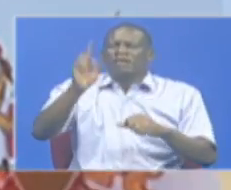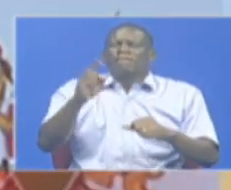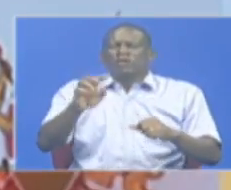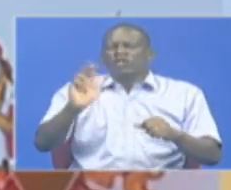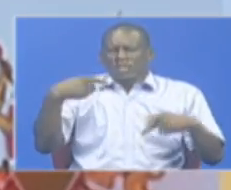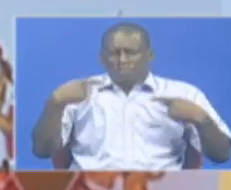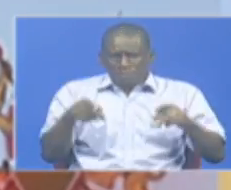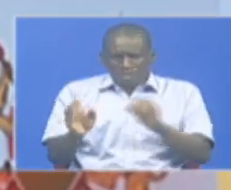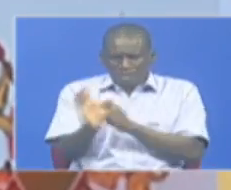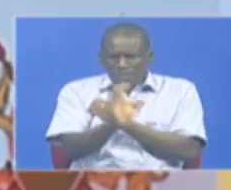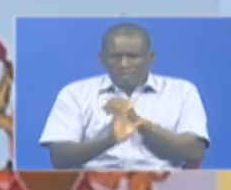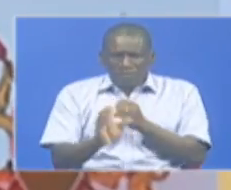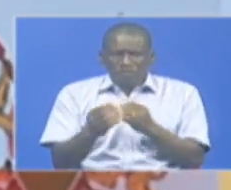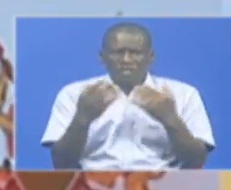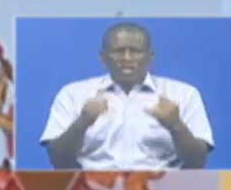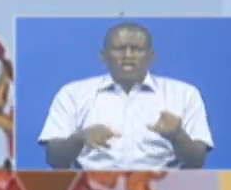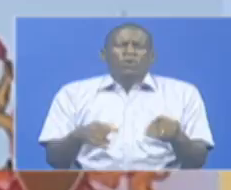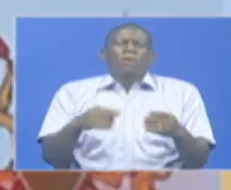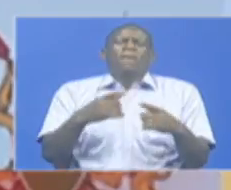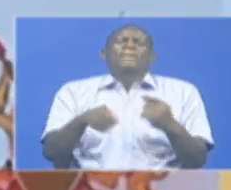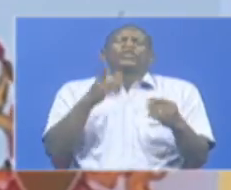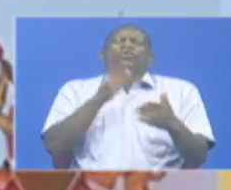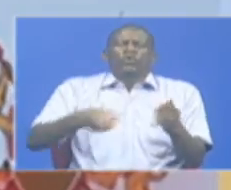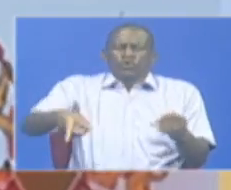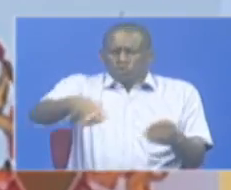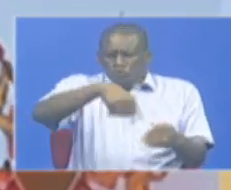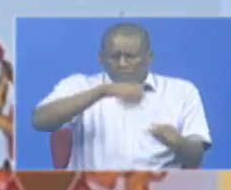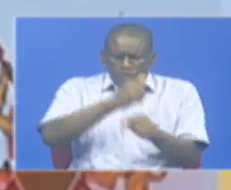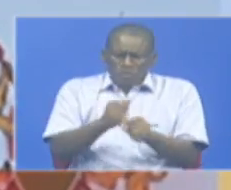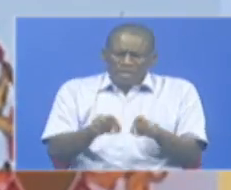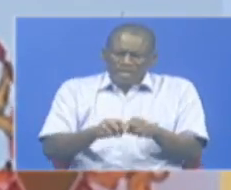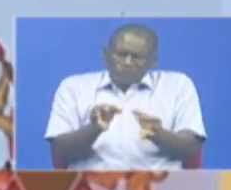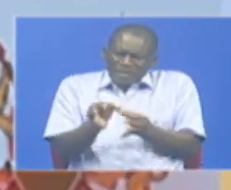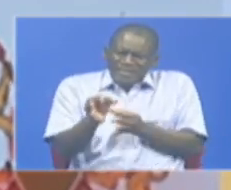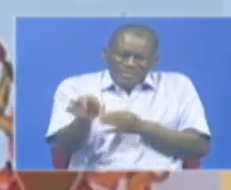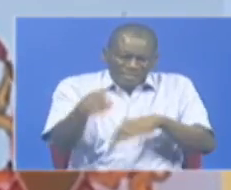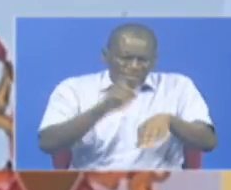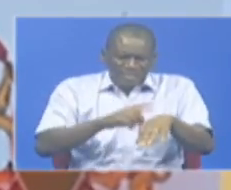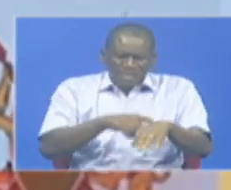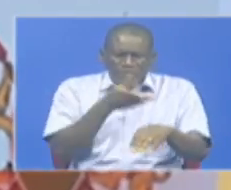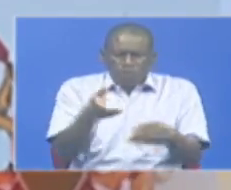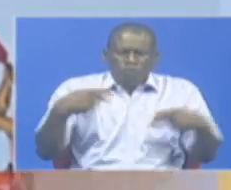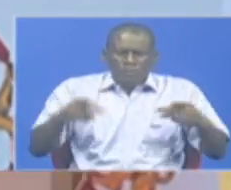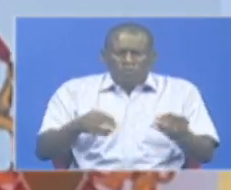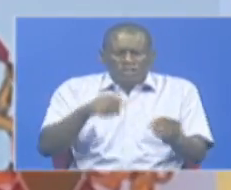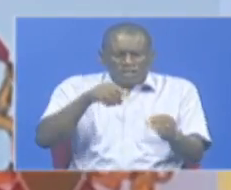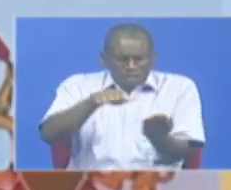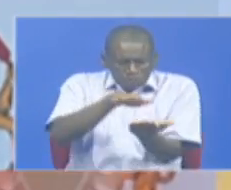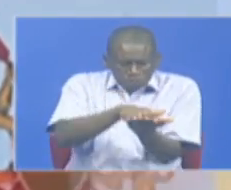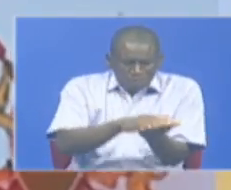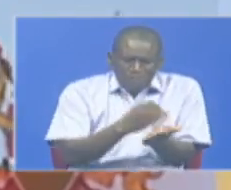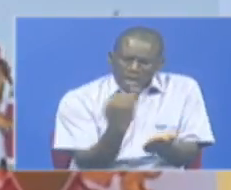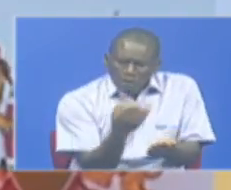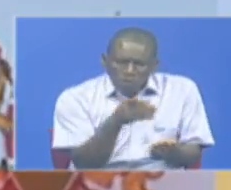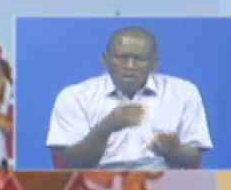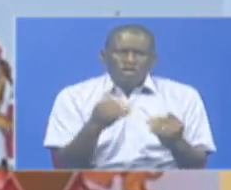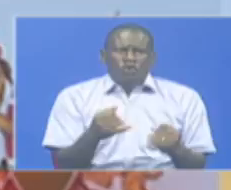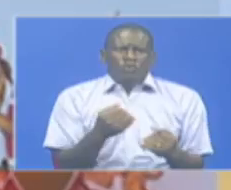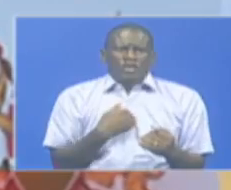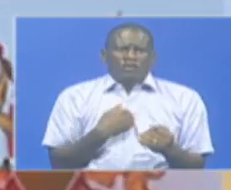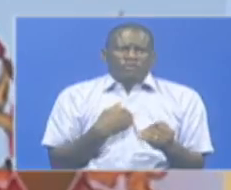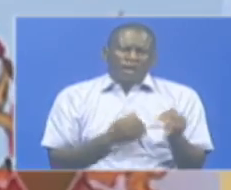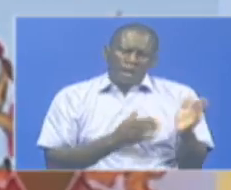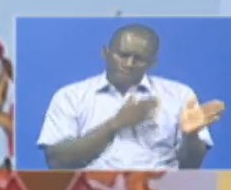the country. What, however, we are doing as we extend quarantine in different facilities is we are reviewing, we do have a set